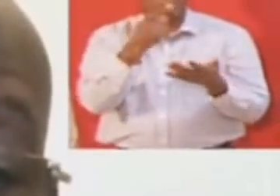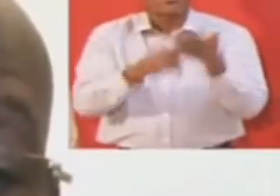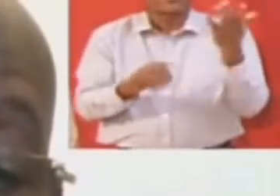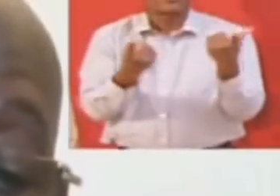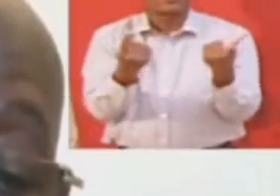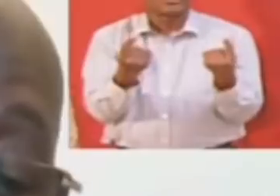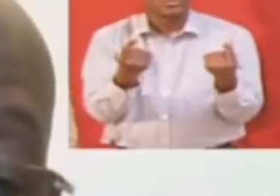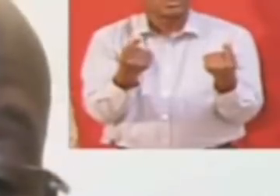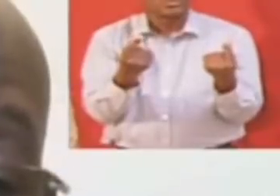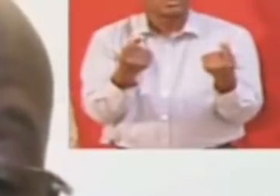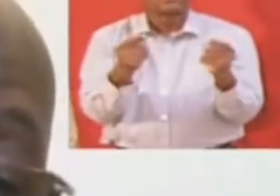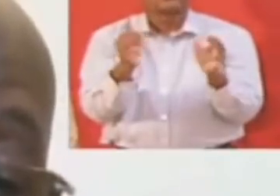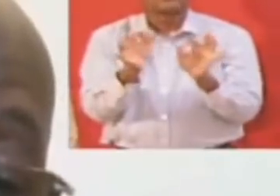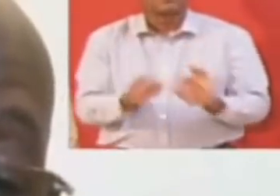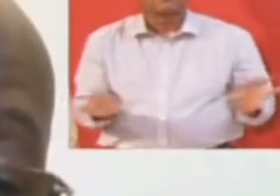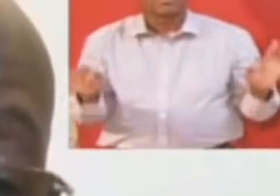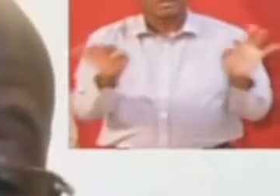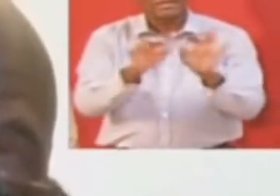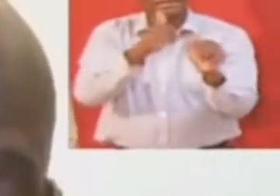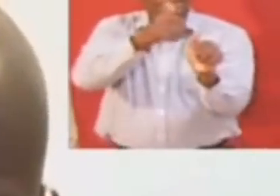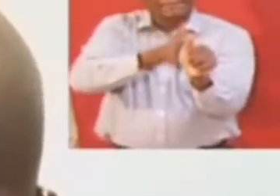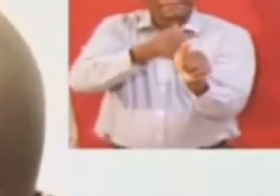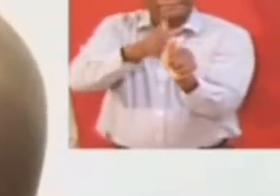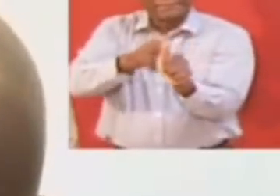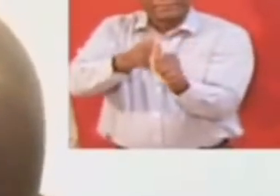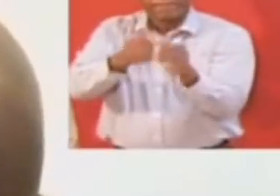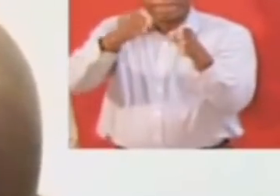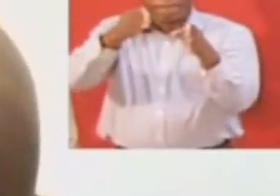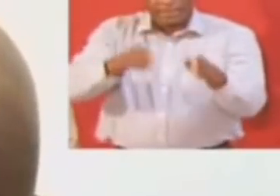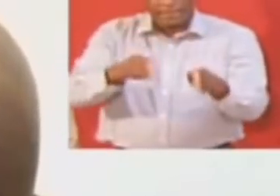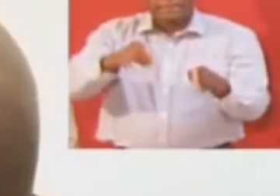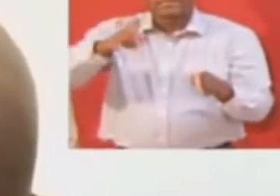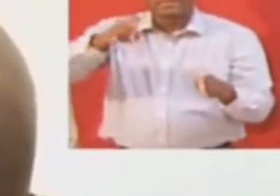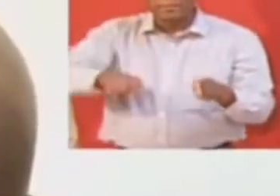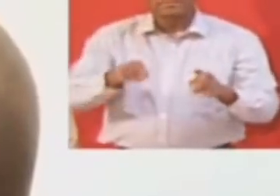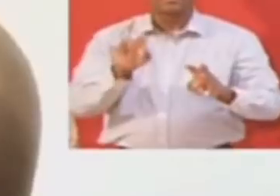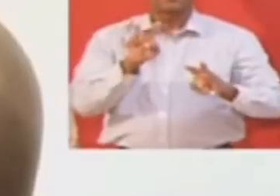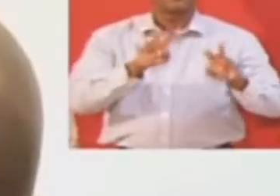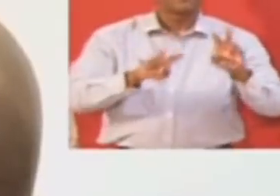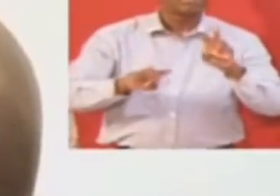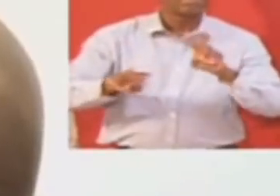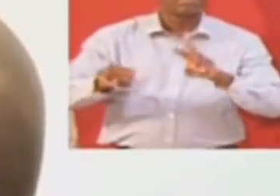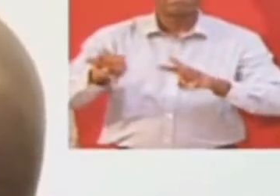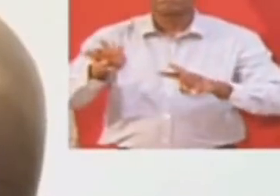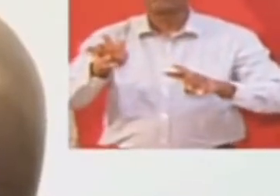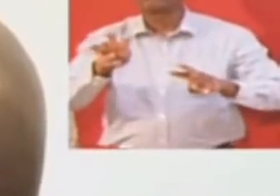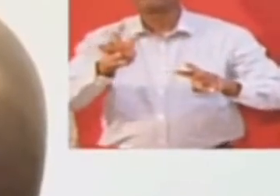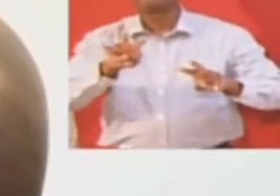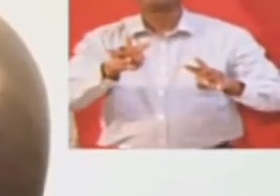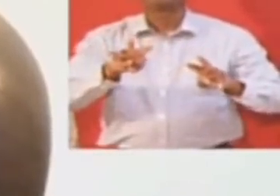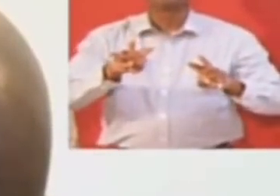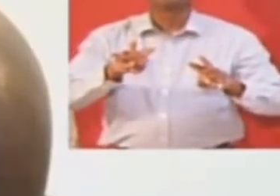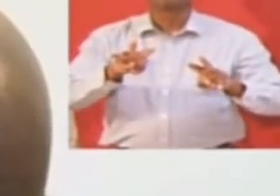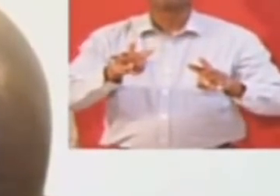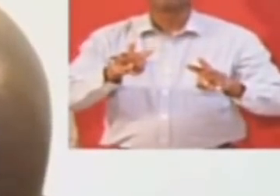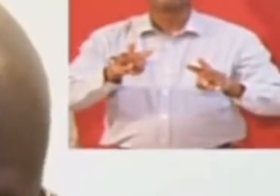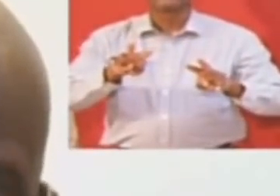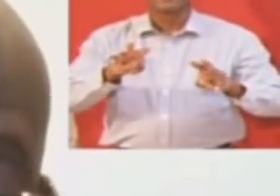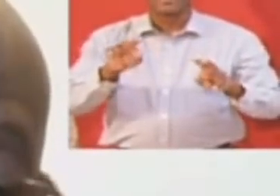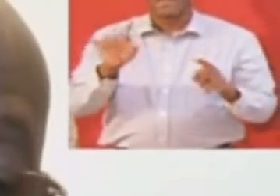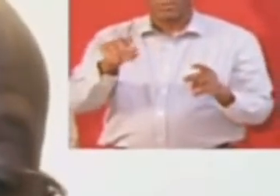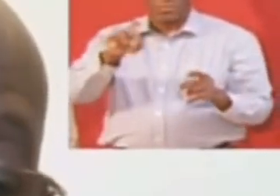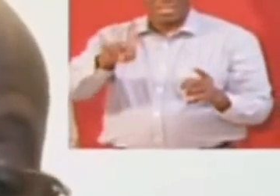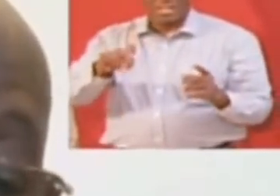need to do to be observant and to be cooperative at your level. And if you do need to get further support